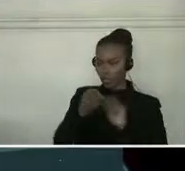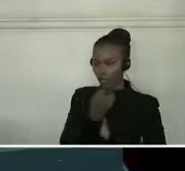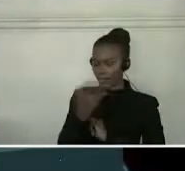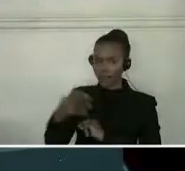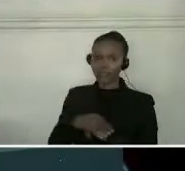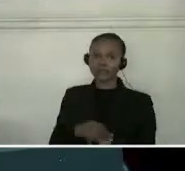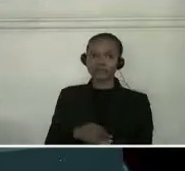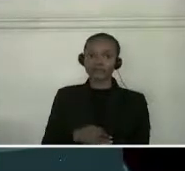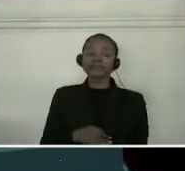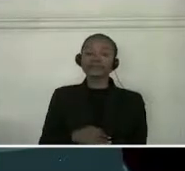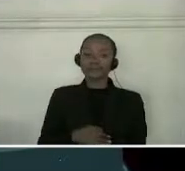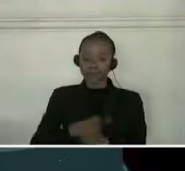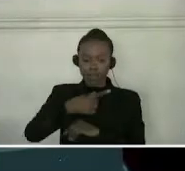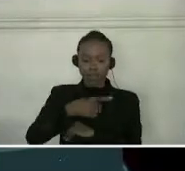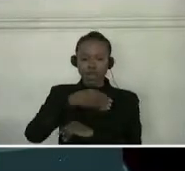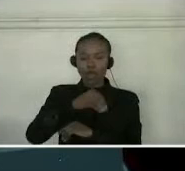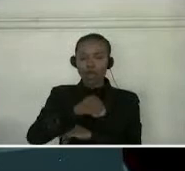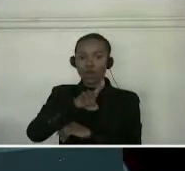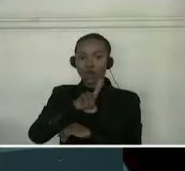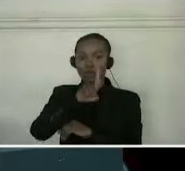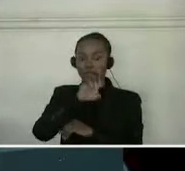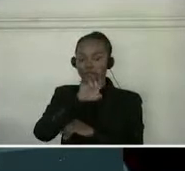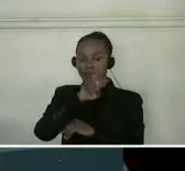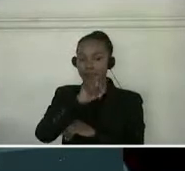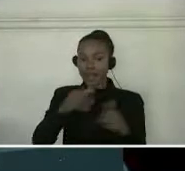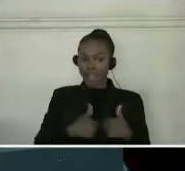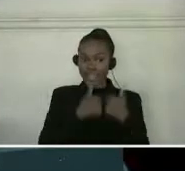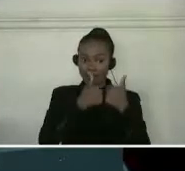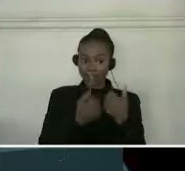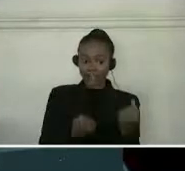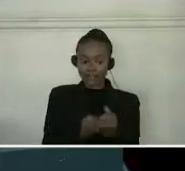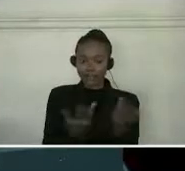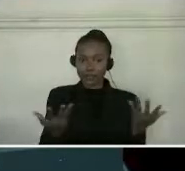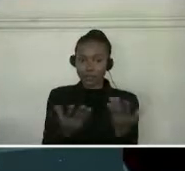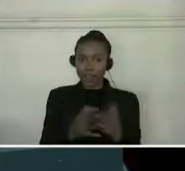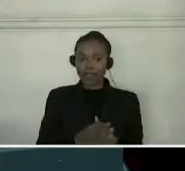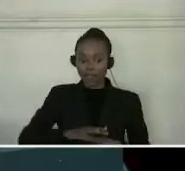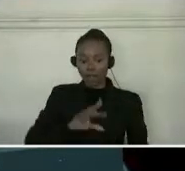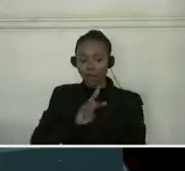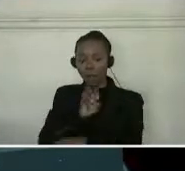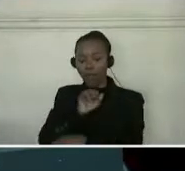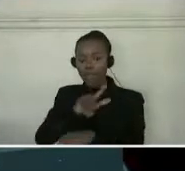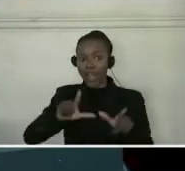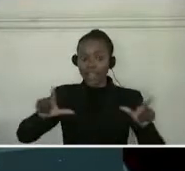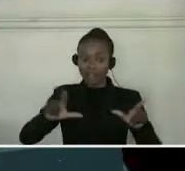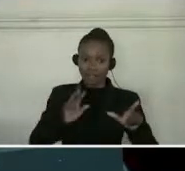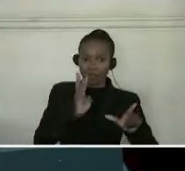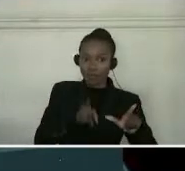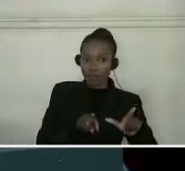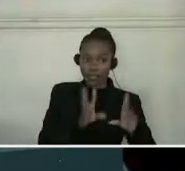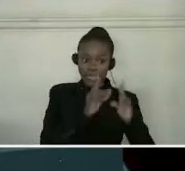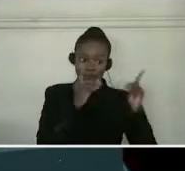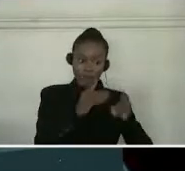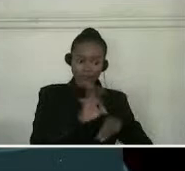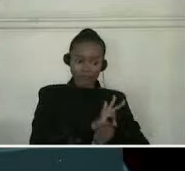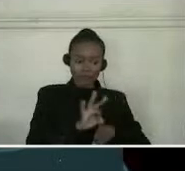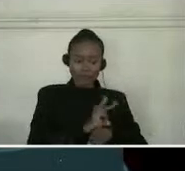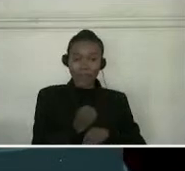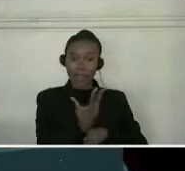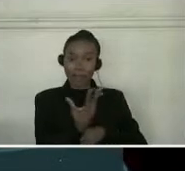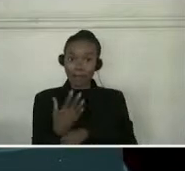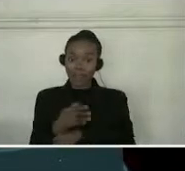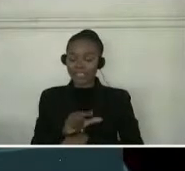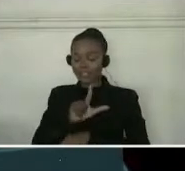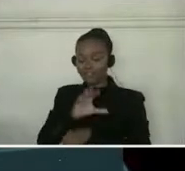again be supported from what level through the national competition the department plan to support cervantes service